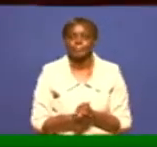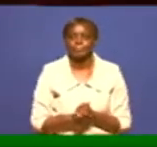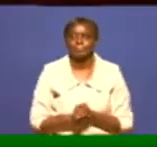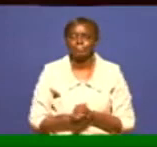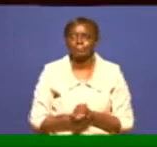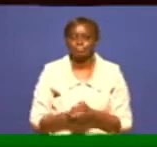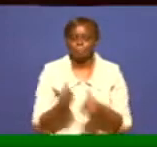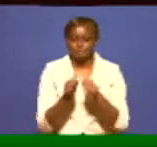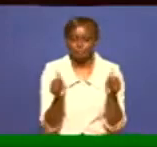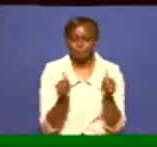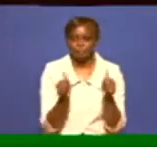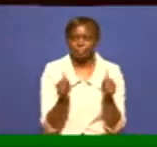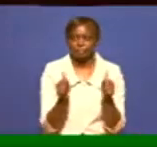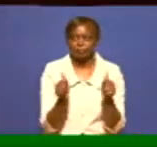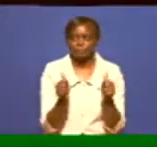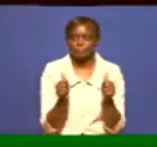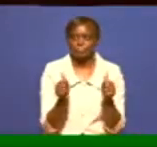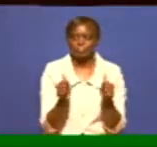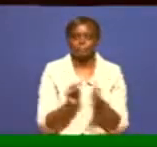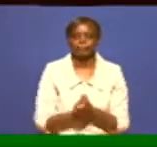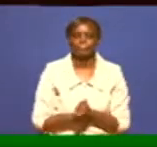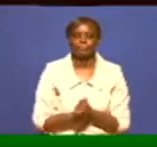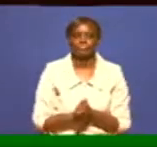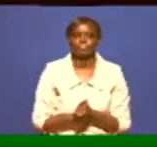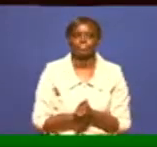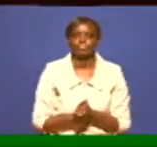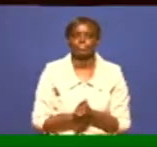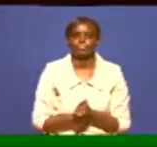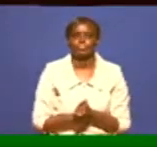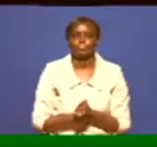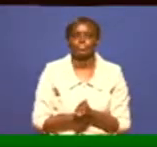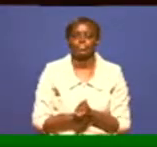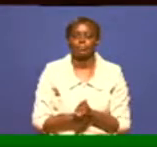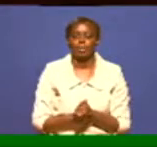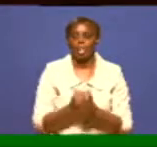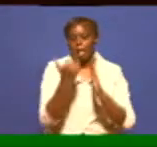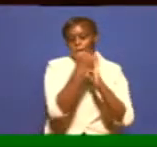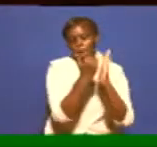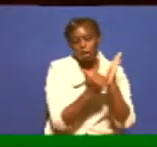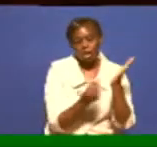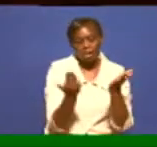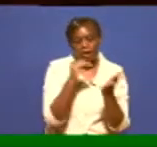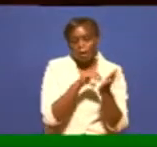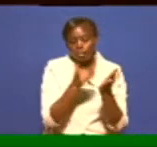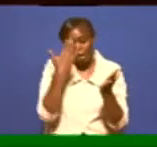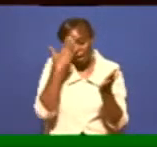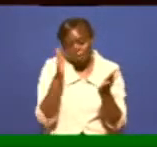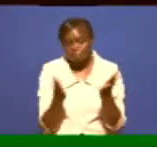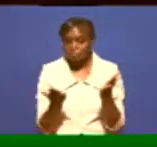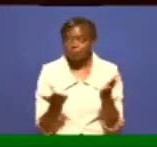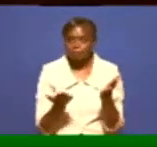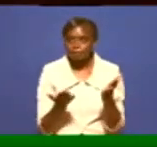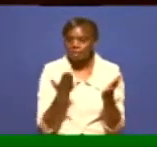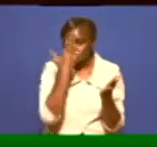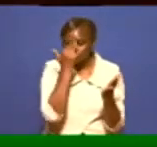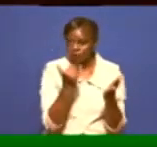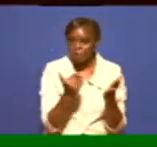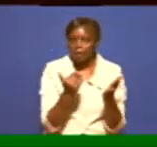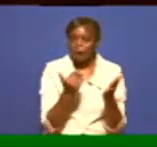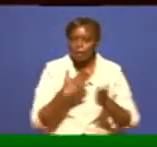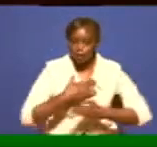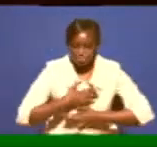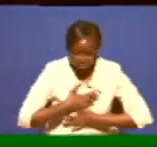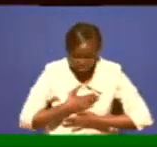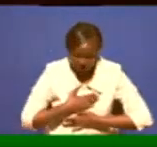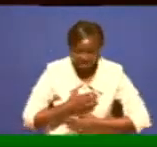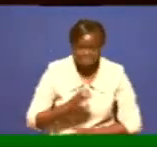very well. So, in the order, again, I don't know why Ole Sankok is always top on the